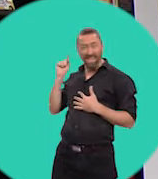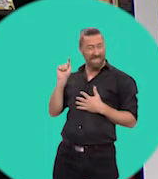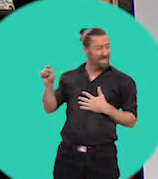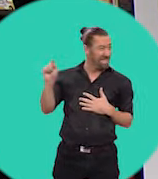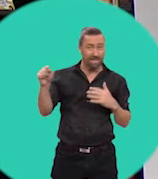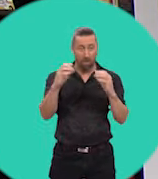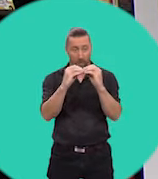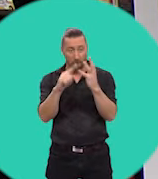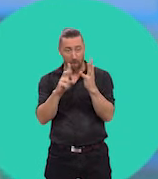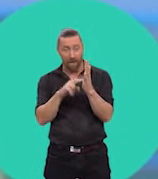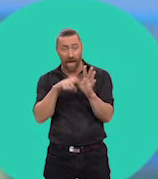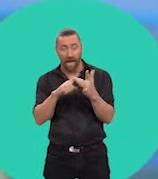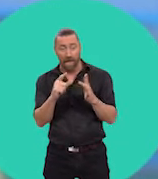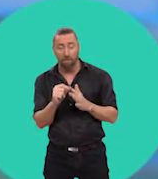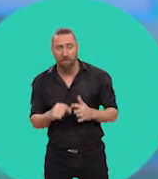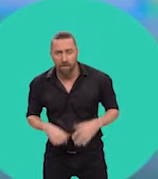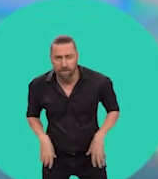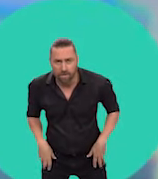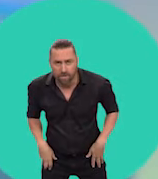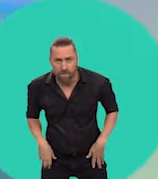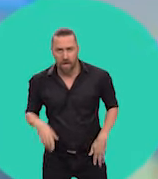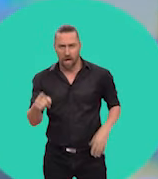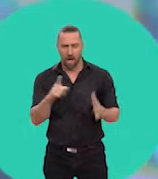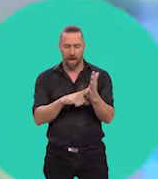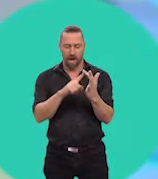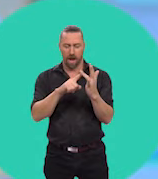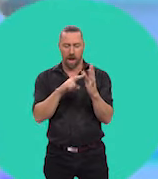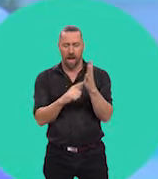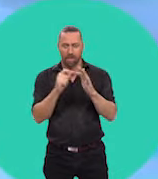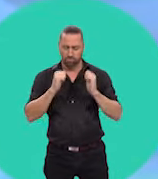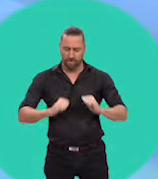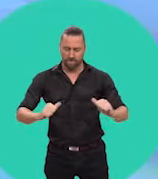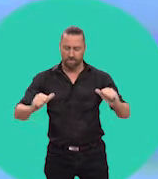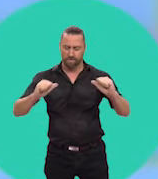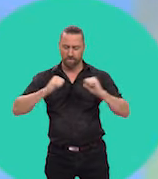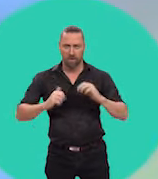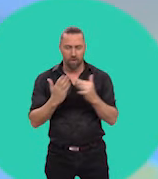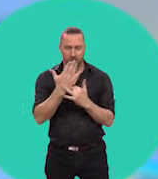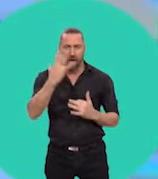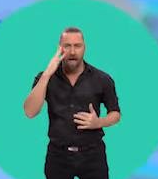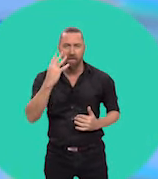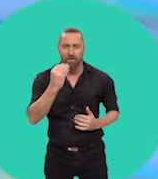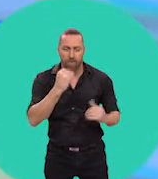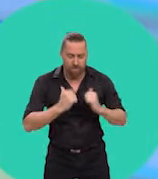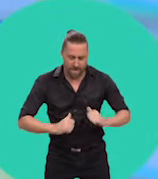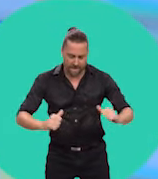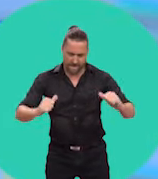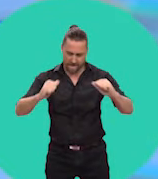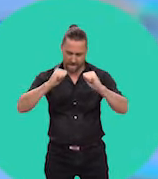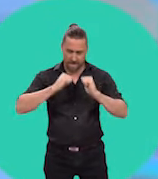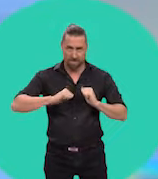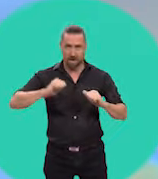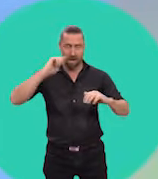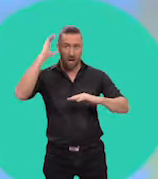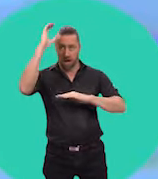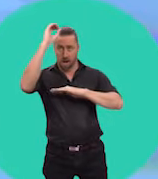of a bunyip." All afternoon, Leonard practiced his bunyip call. By the time it was dark,